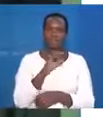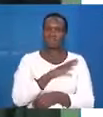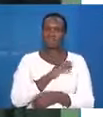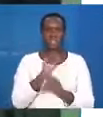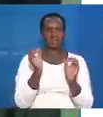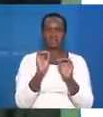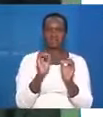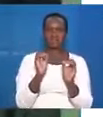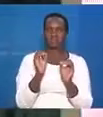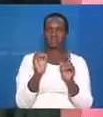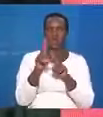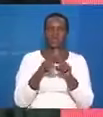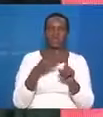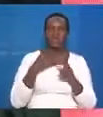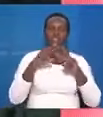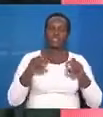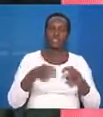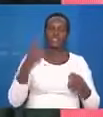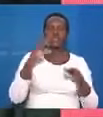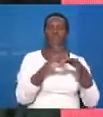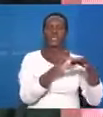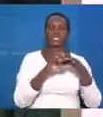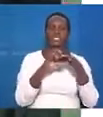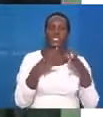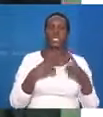of the unity and prosperity we all desire.